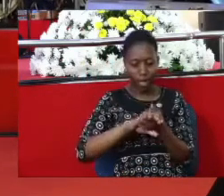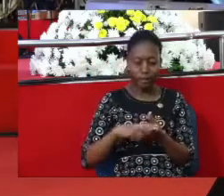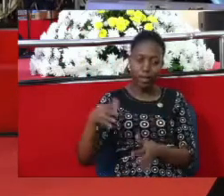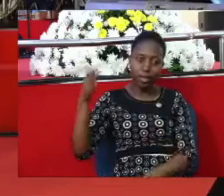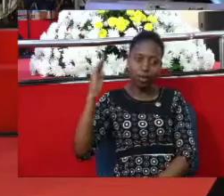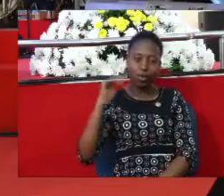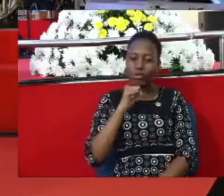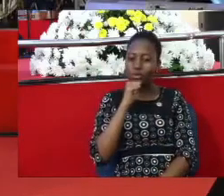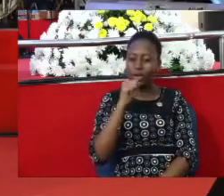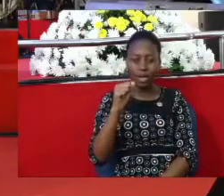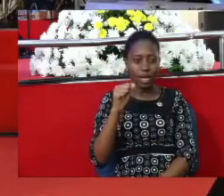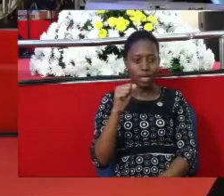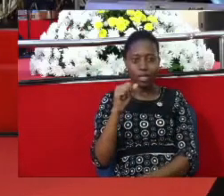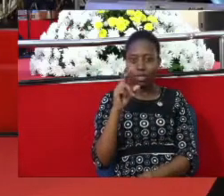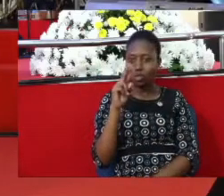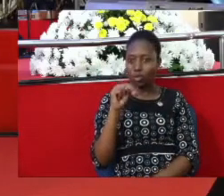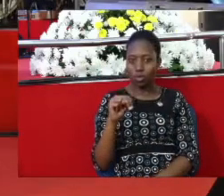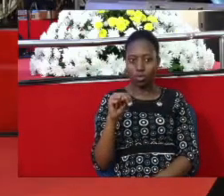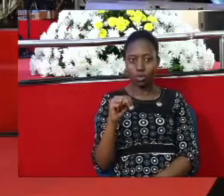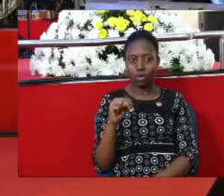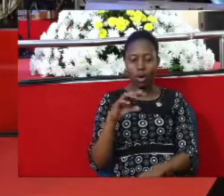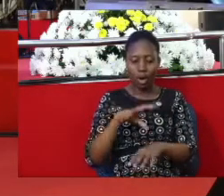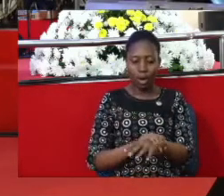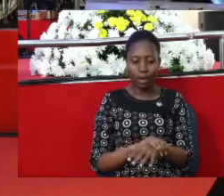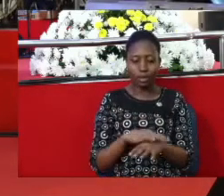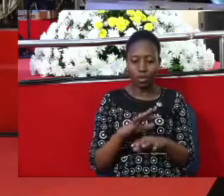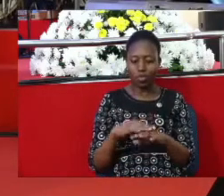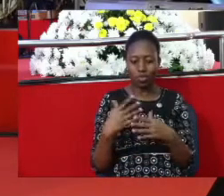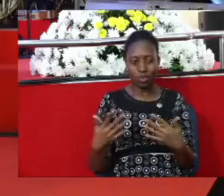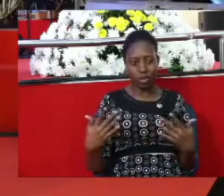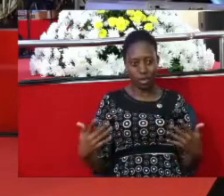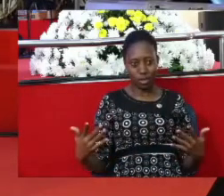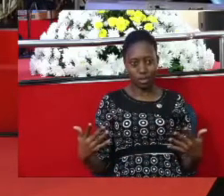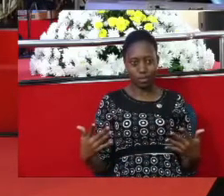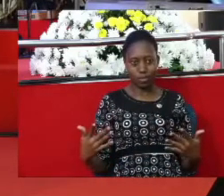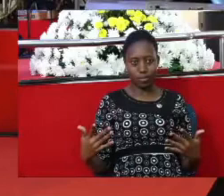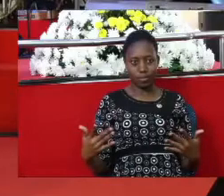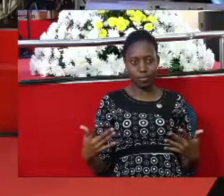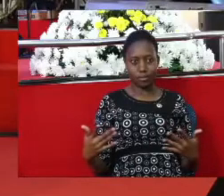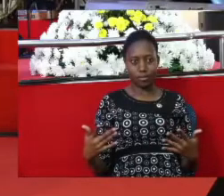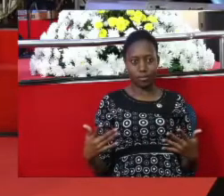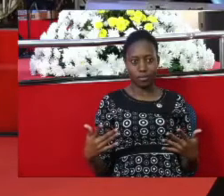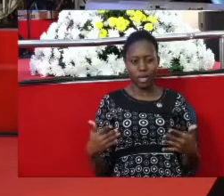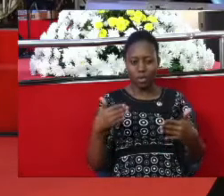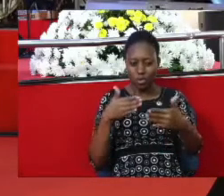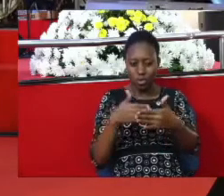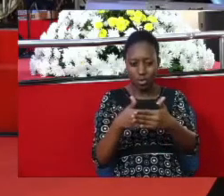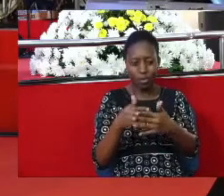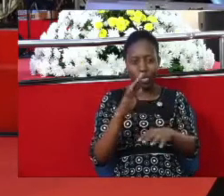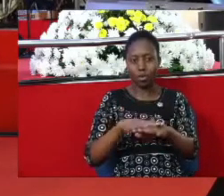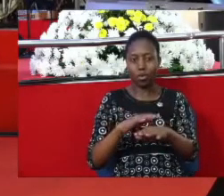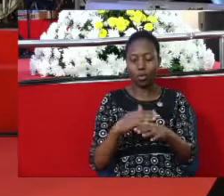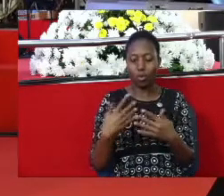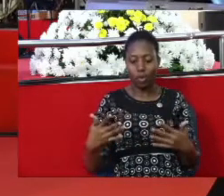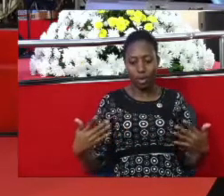not withhold good things. You believe with that God. Yeah. Hawezi withhold kitu kizuri kwa mtu wake. Psalms